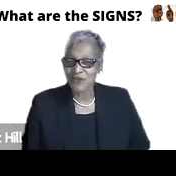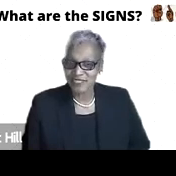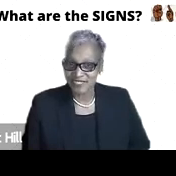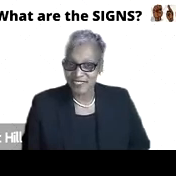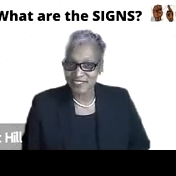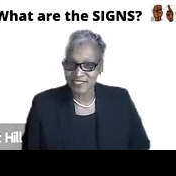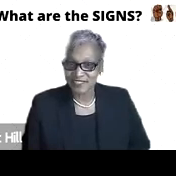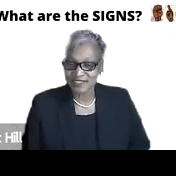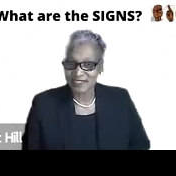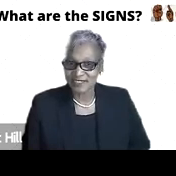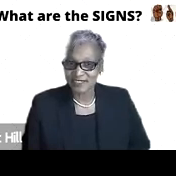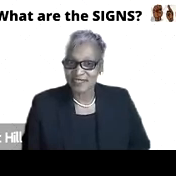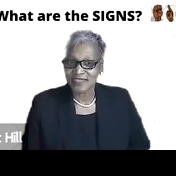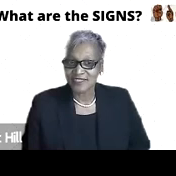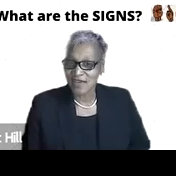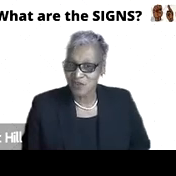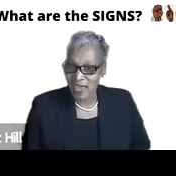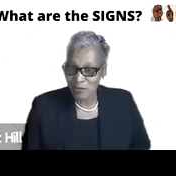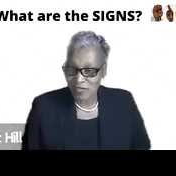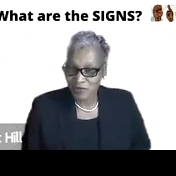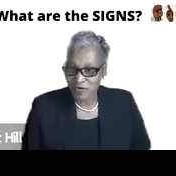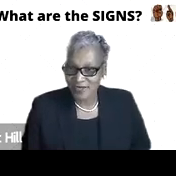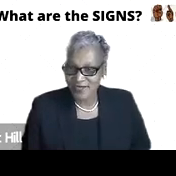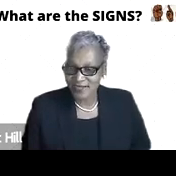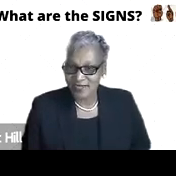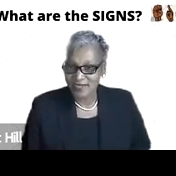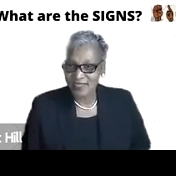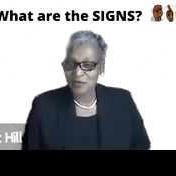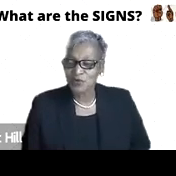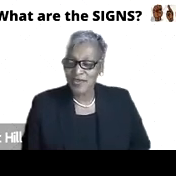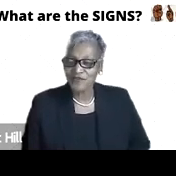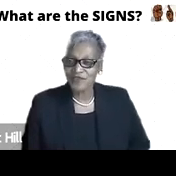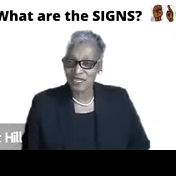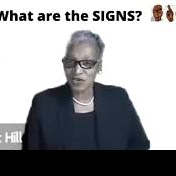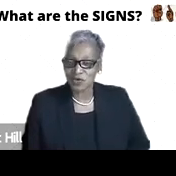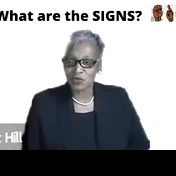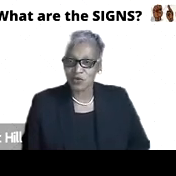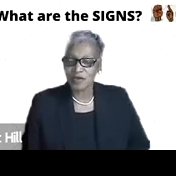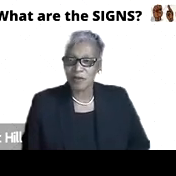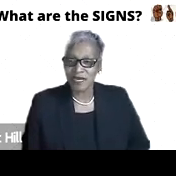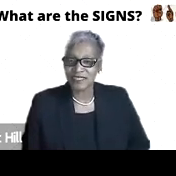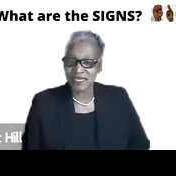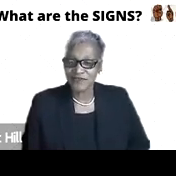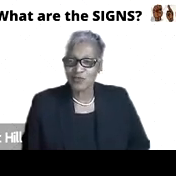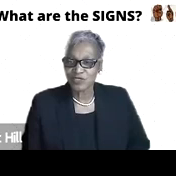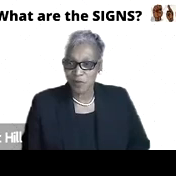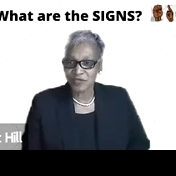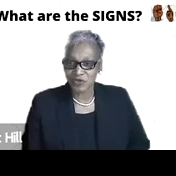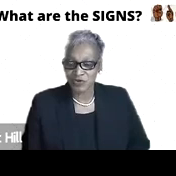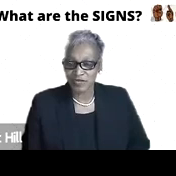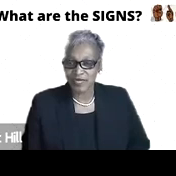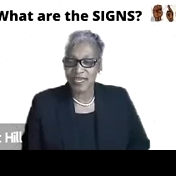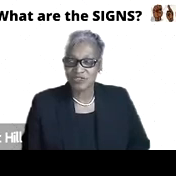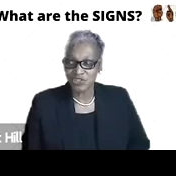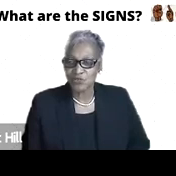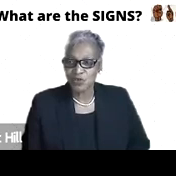sign phrases, sign vocabulary, and then we'll have a video by a deaf